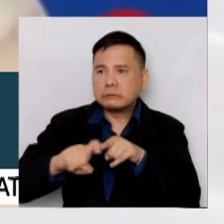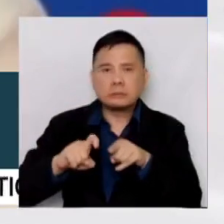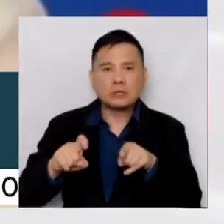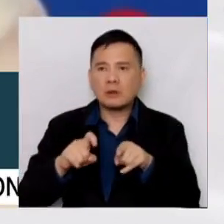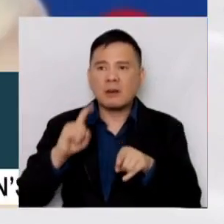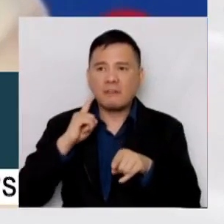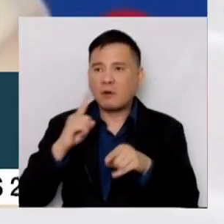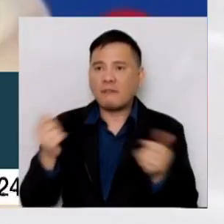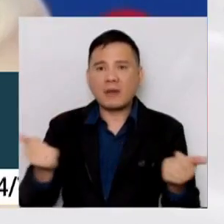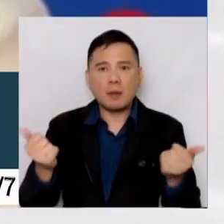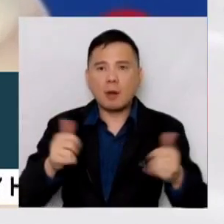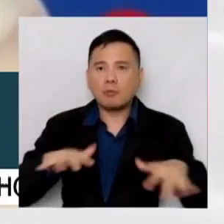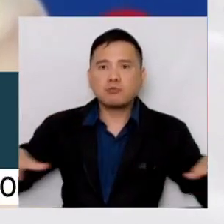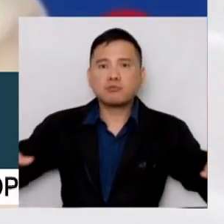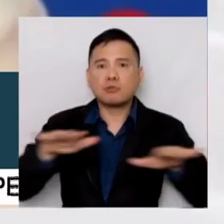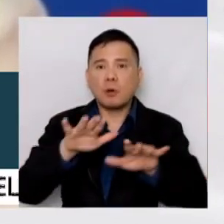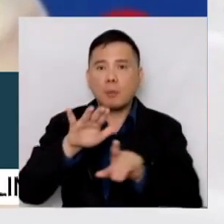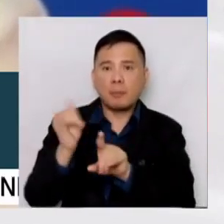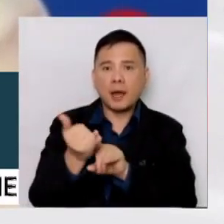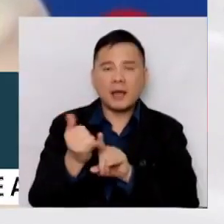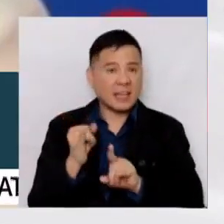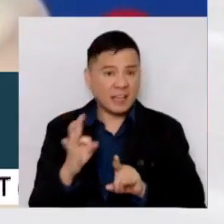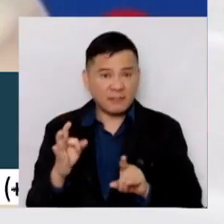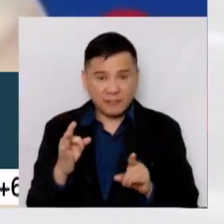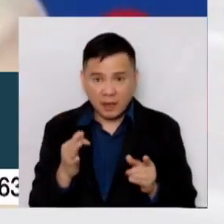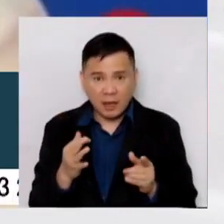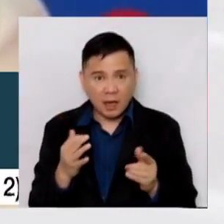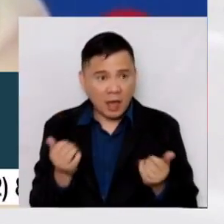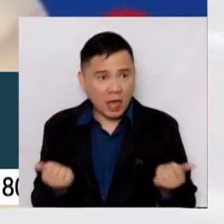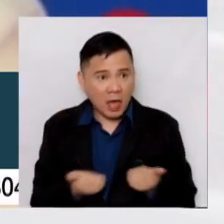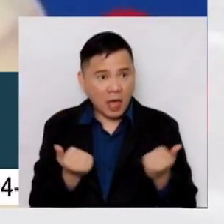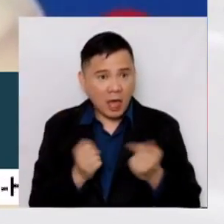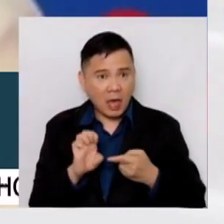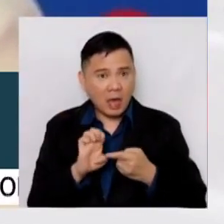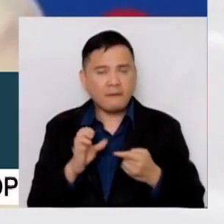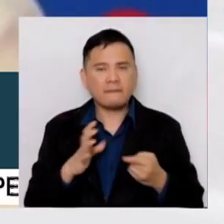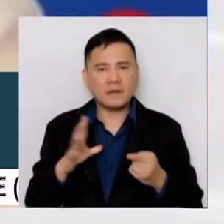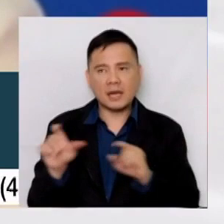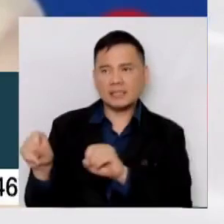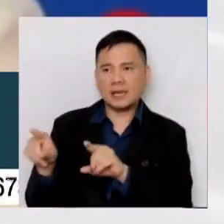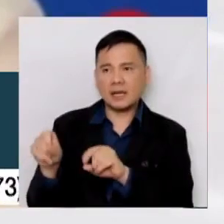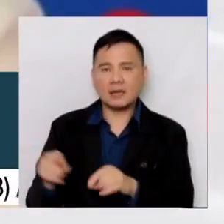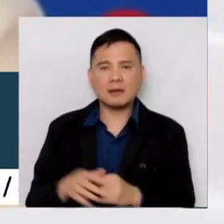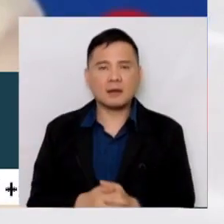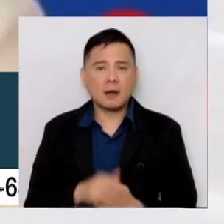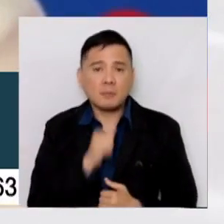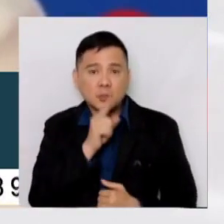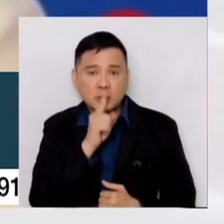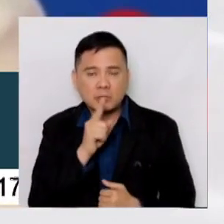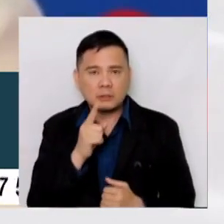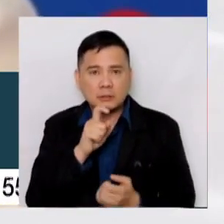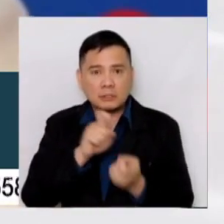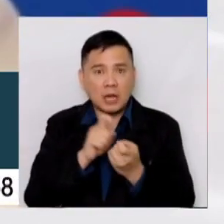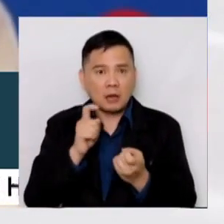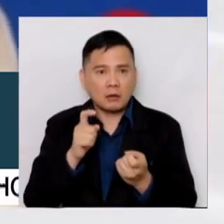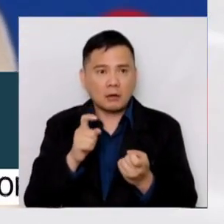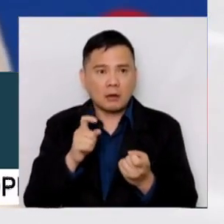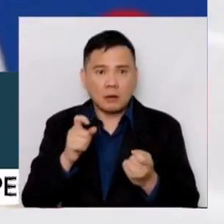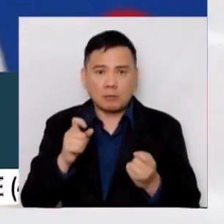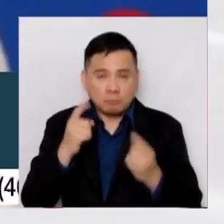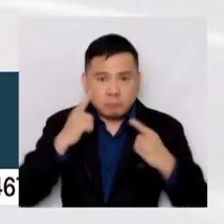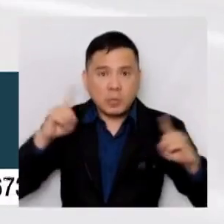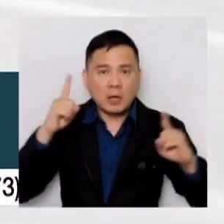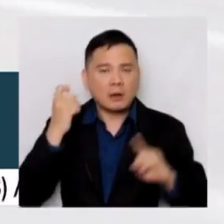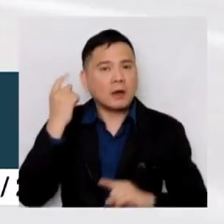barangays, and if they had extra, they could sell it. So it could work both ways. I'm not saying it will, they can immediately sell, but it could work. This